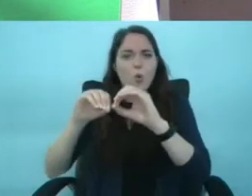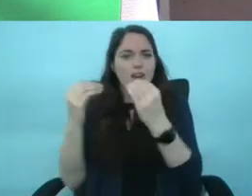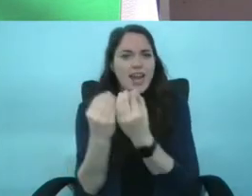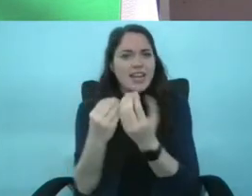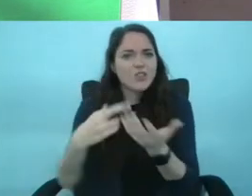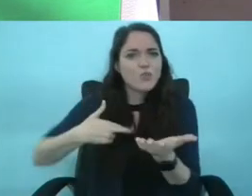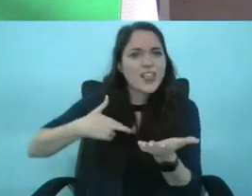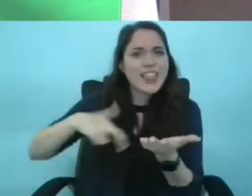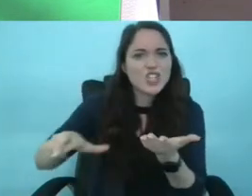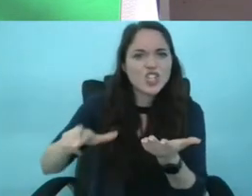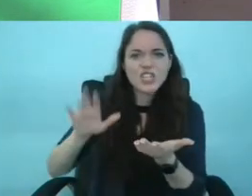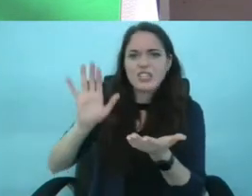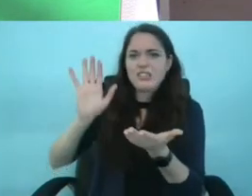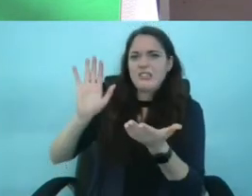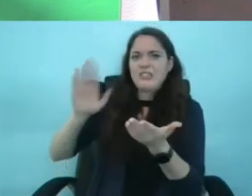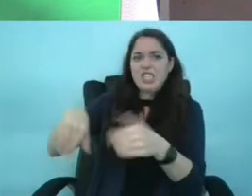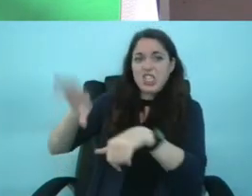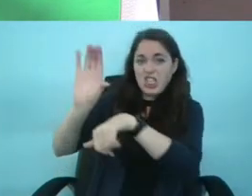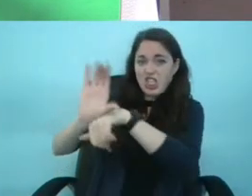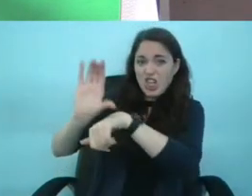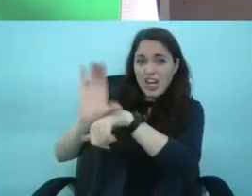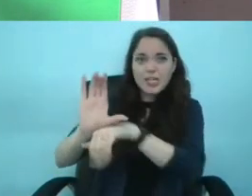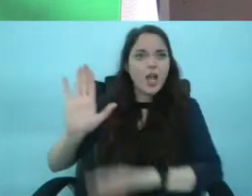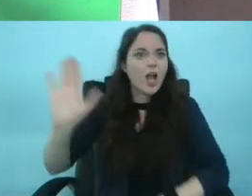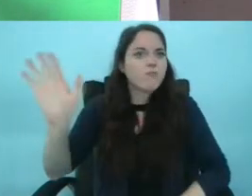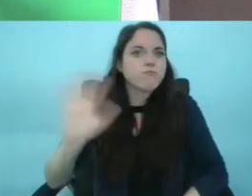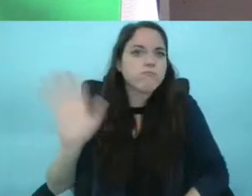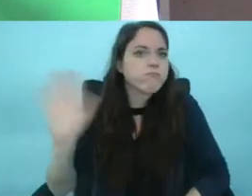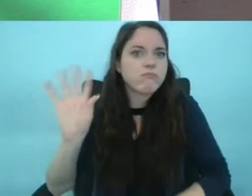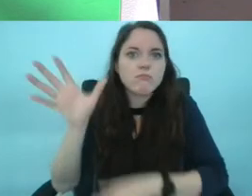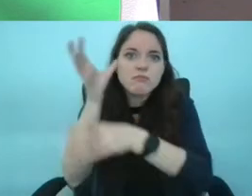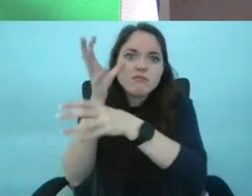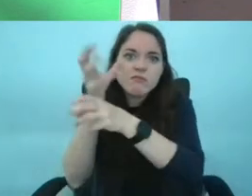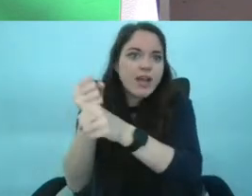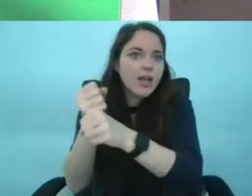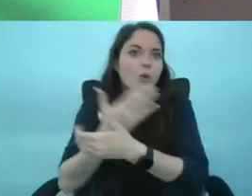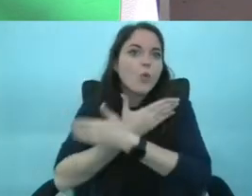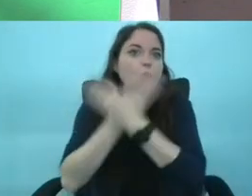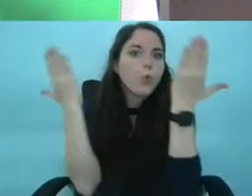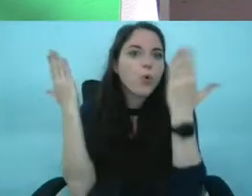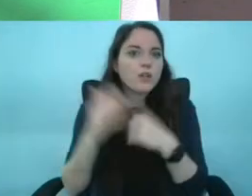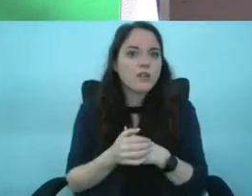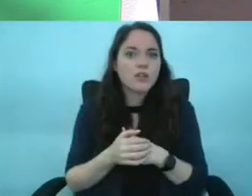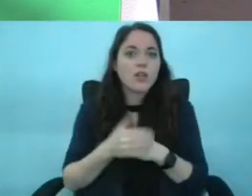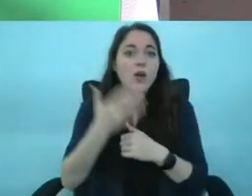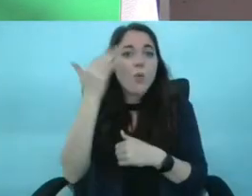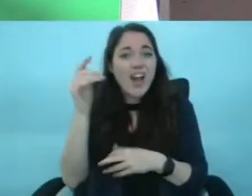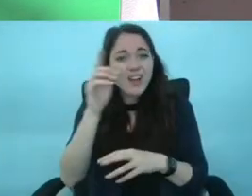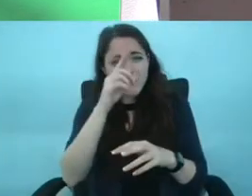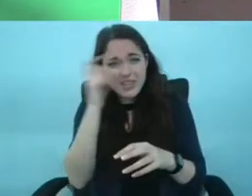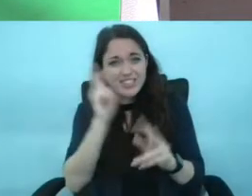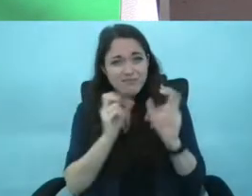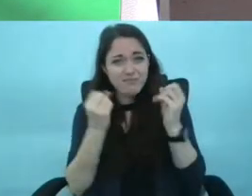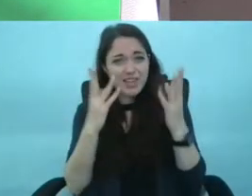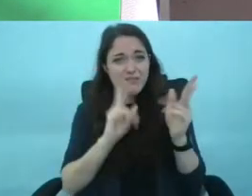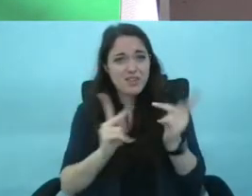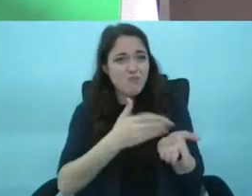and burned and othered from the pulpit to the pew, and determined to live their lives without